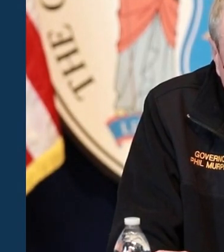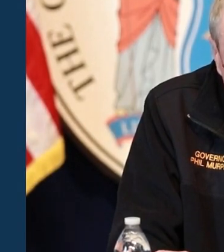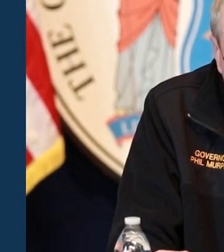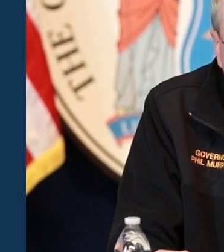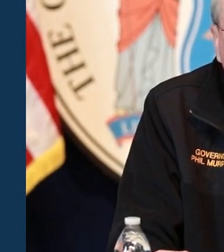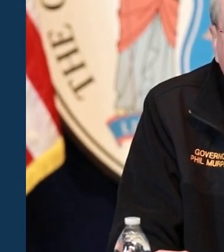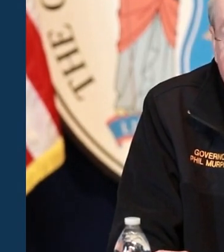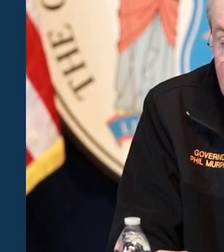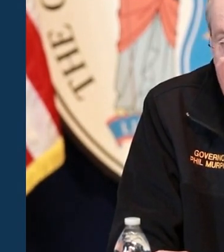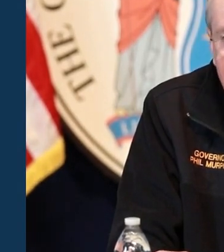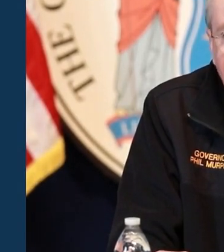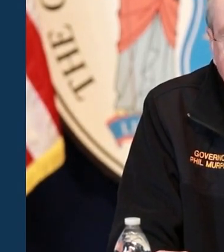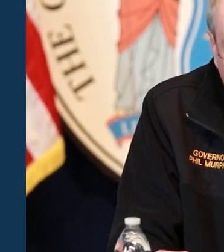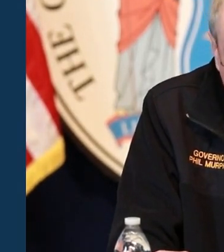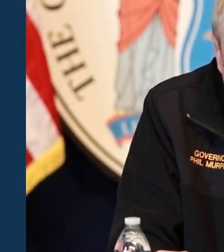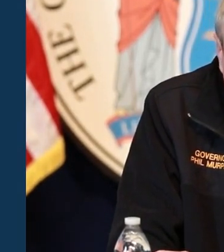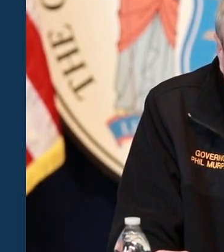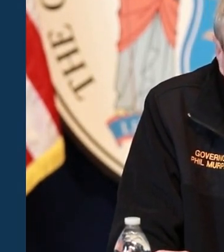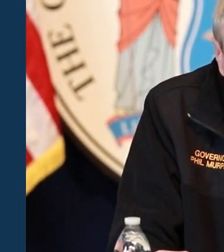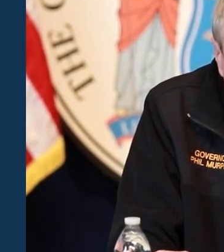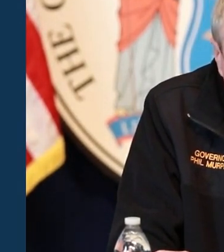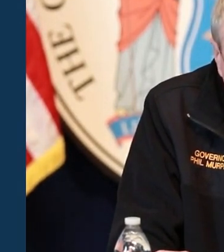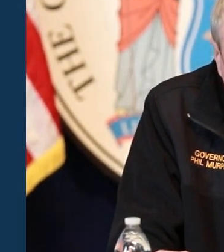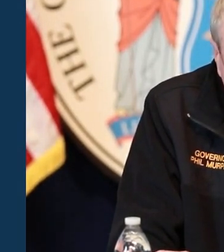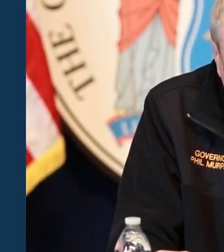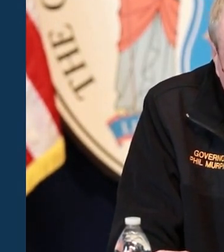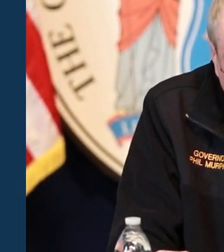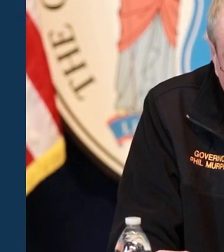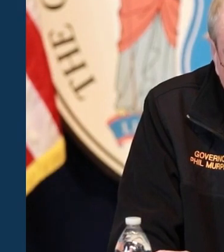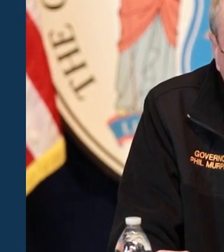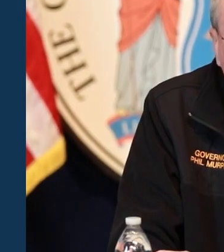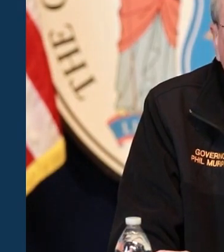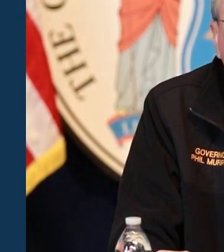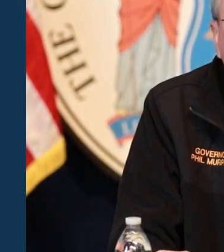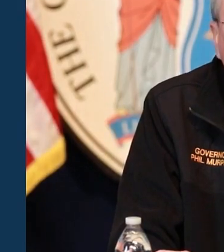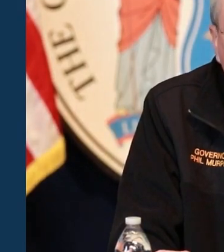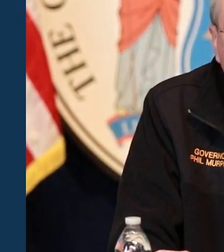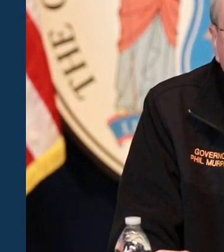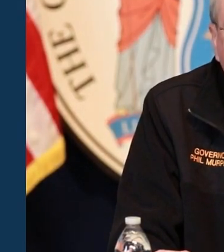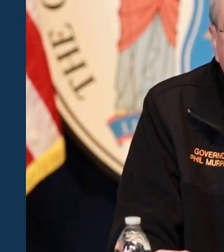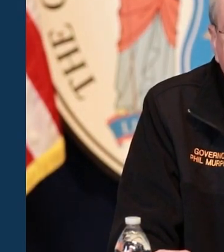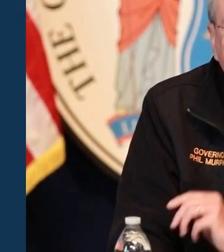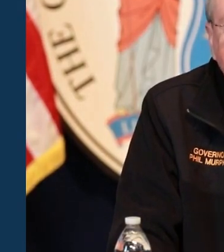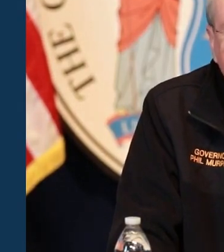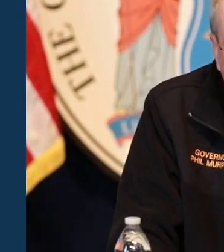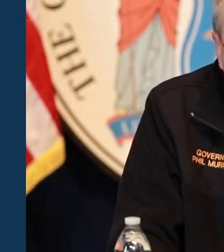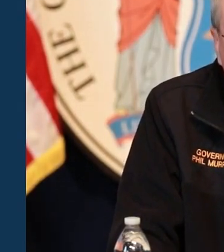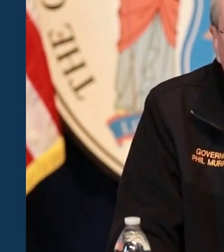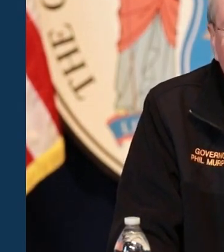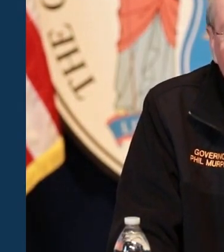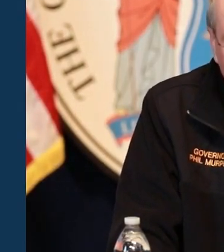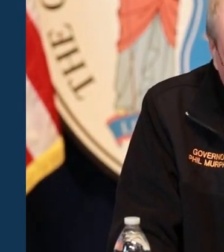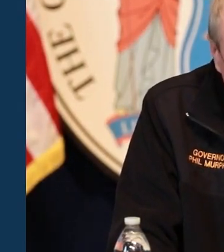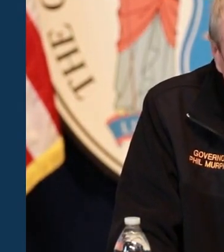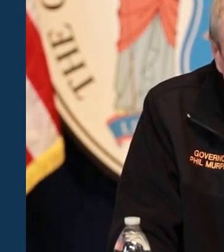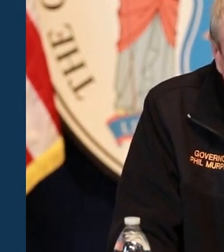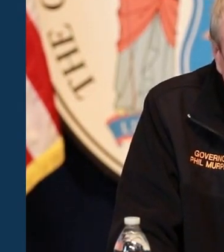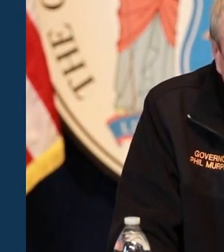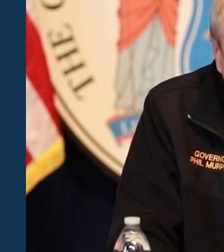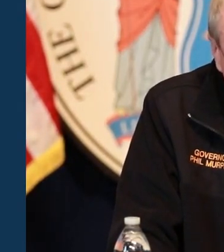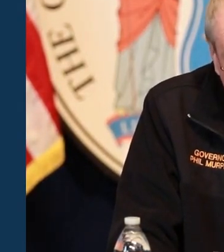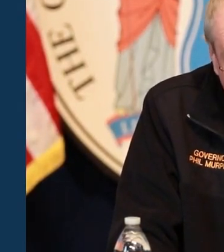responders. This is the essence of what it means to be a good corporate citizen, and we are incredibly appreciative. Thank you,